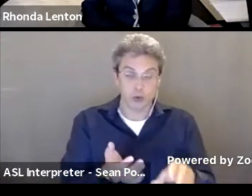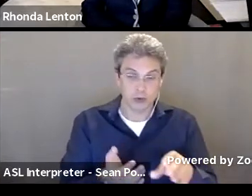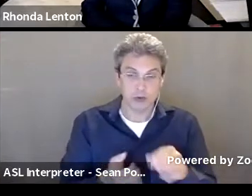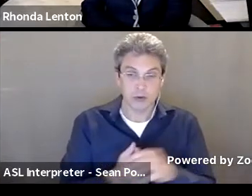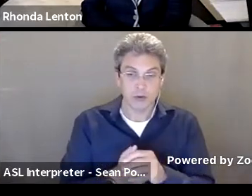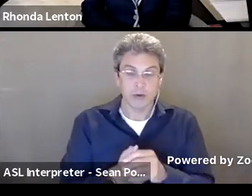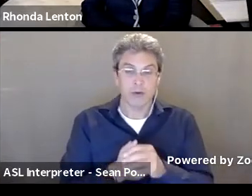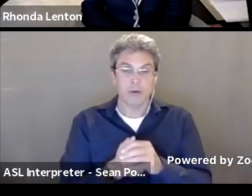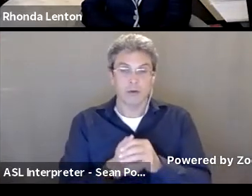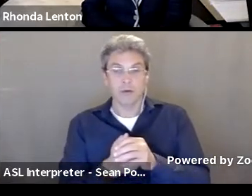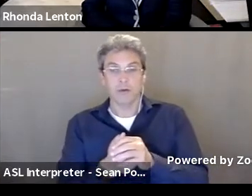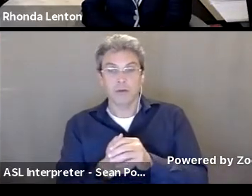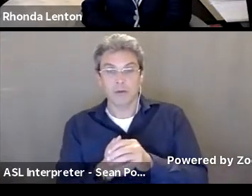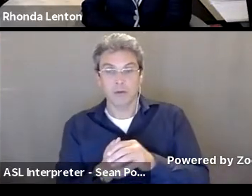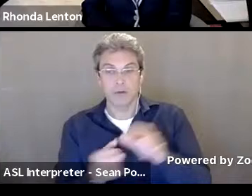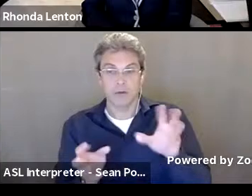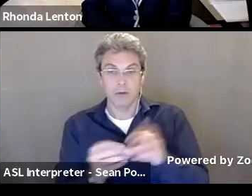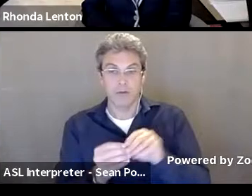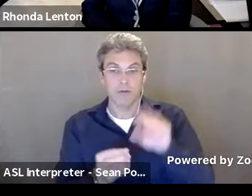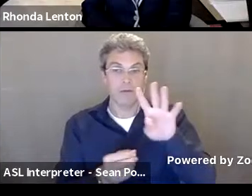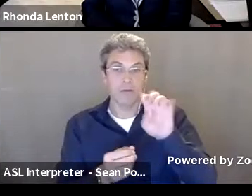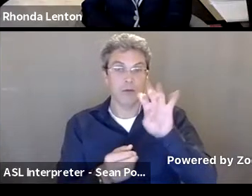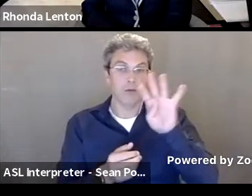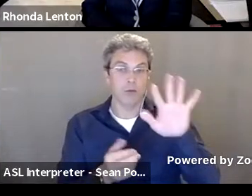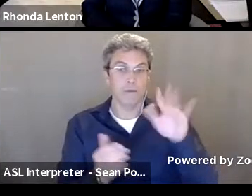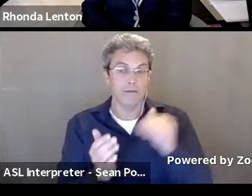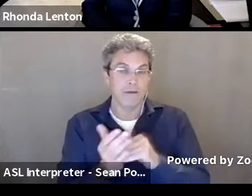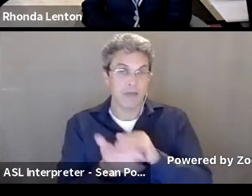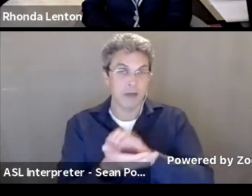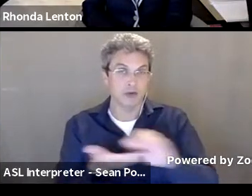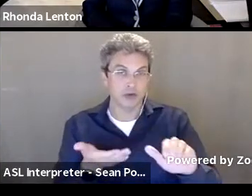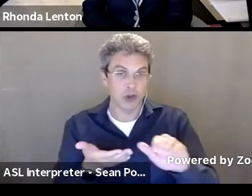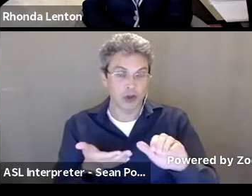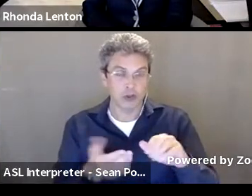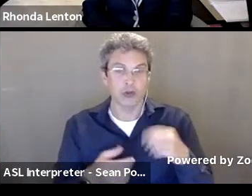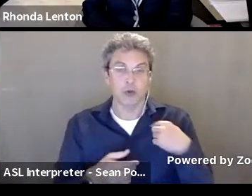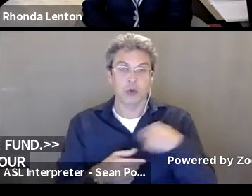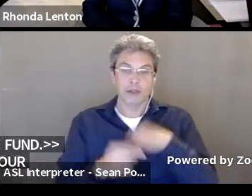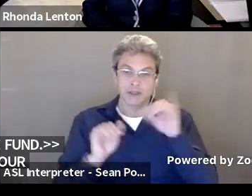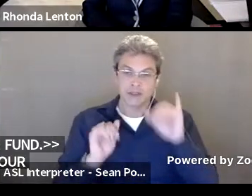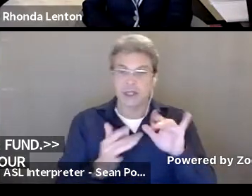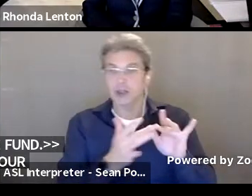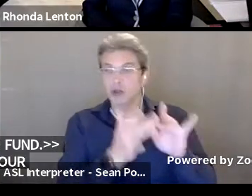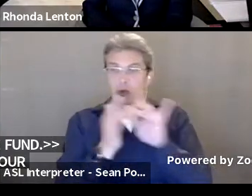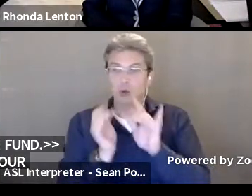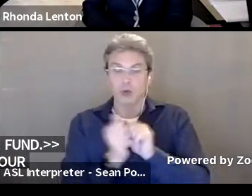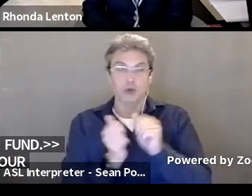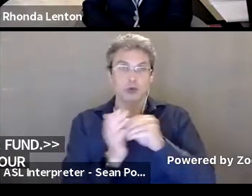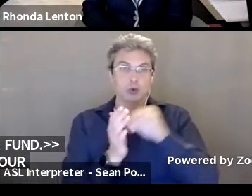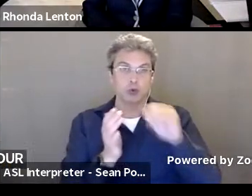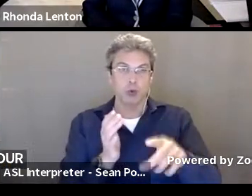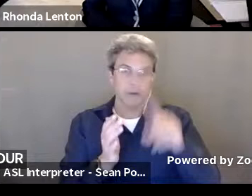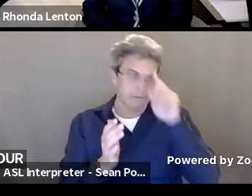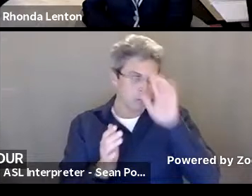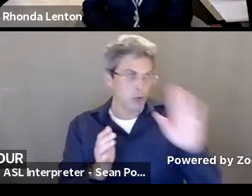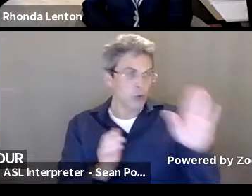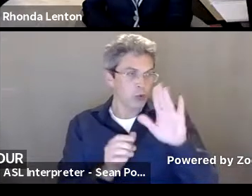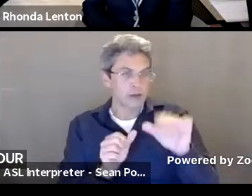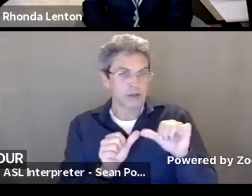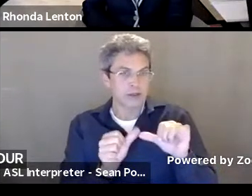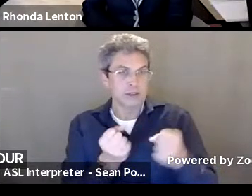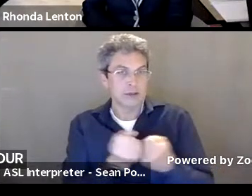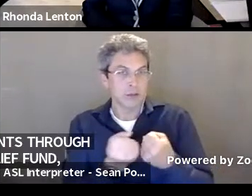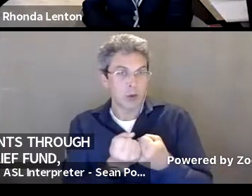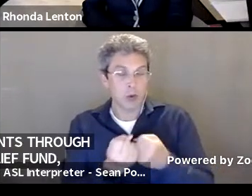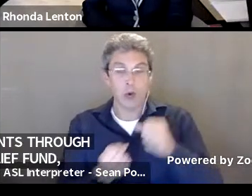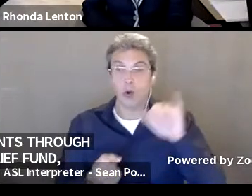out to our external communities for their continuing support. There's information on our website, on the giving section of the York